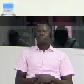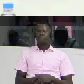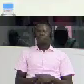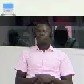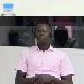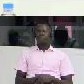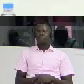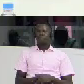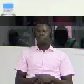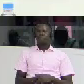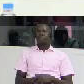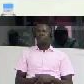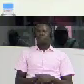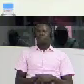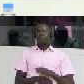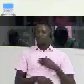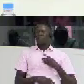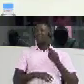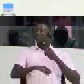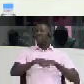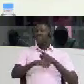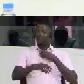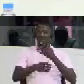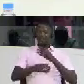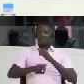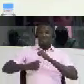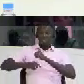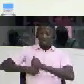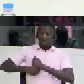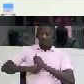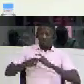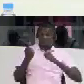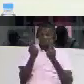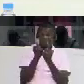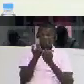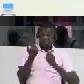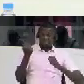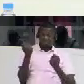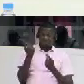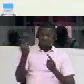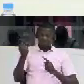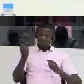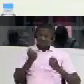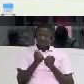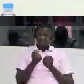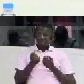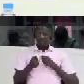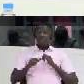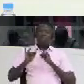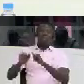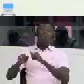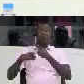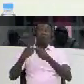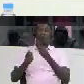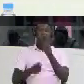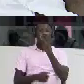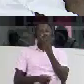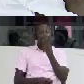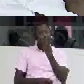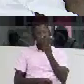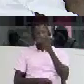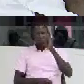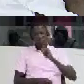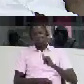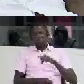waaw bi ma demee Amora ma steen foofu 3 years ñu transfer ma. When I was